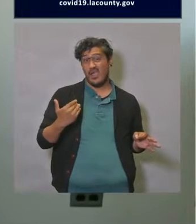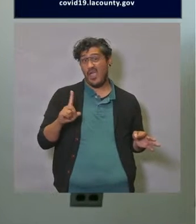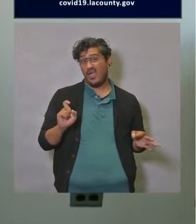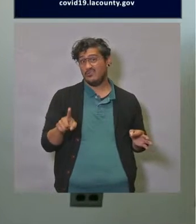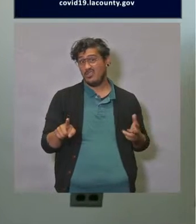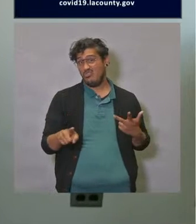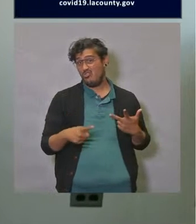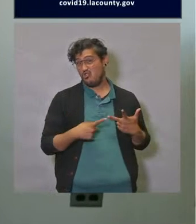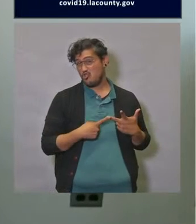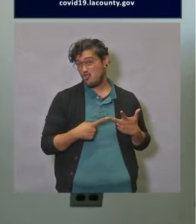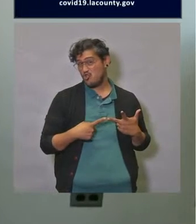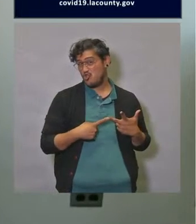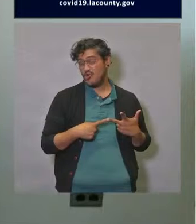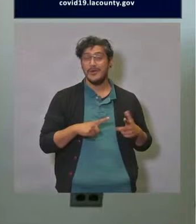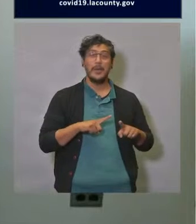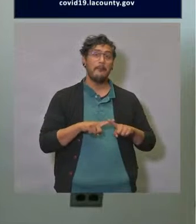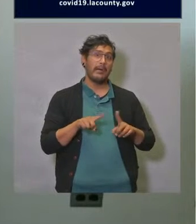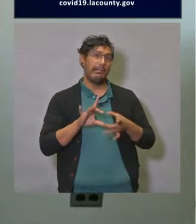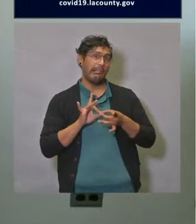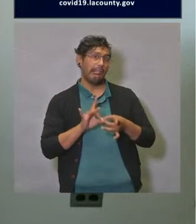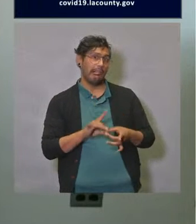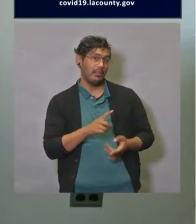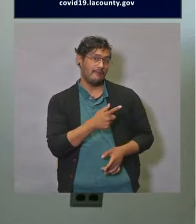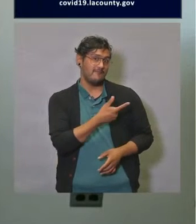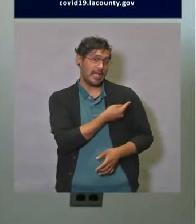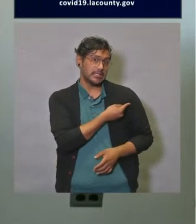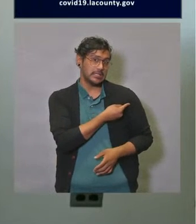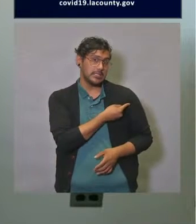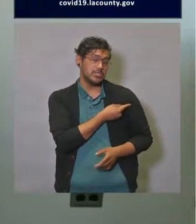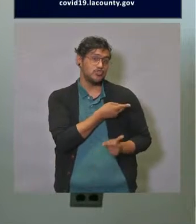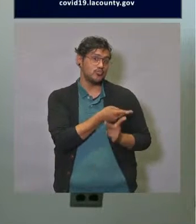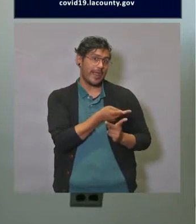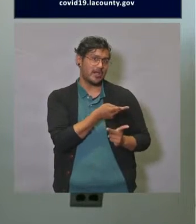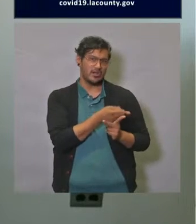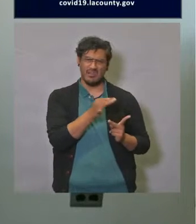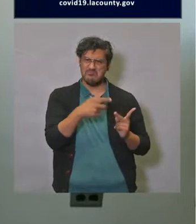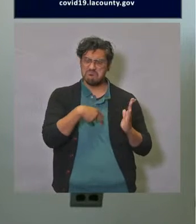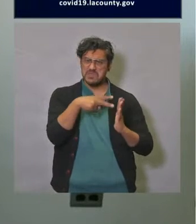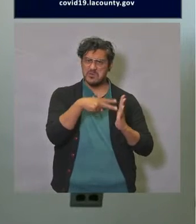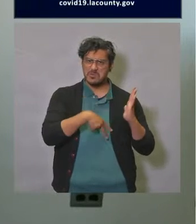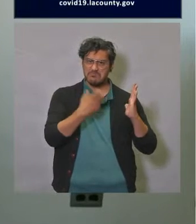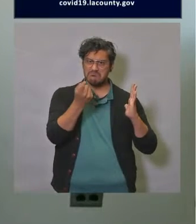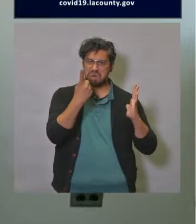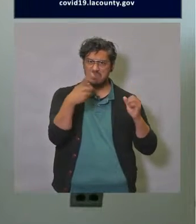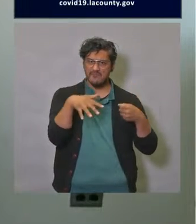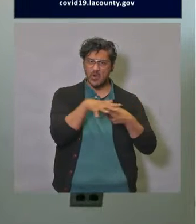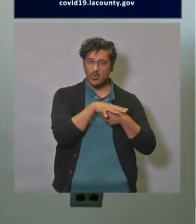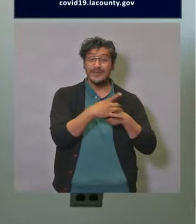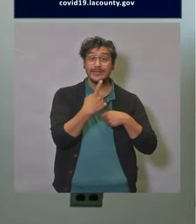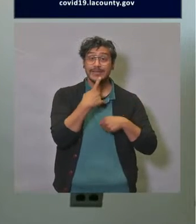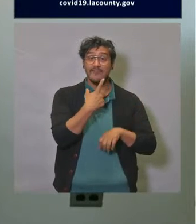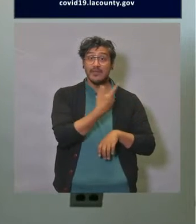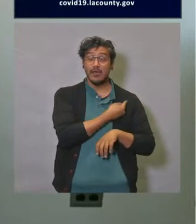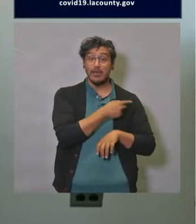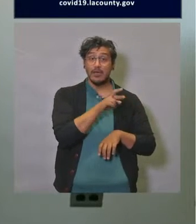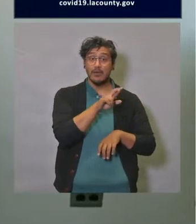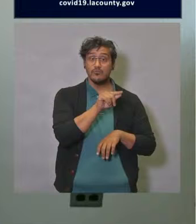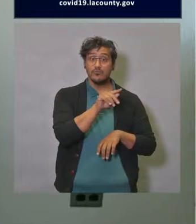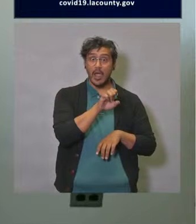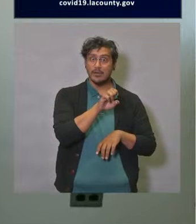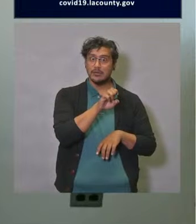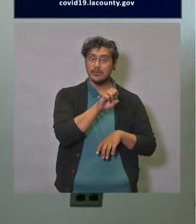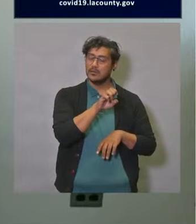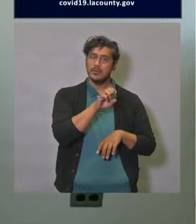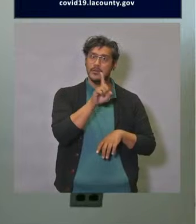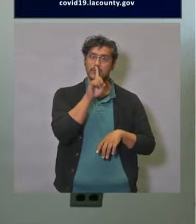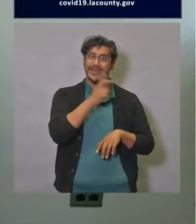question, but related to that, the vaccine tracker, if I'm reading it correctly, seems to indicate vaccination rate peaked early in the